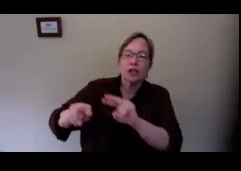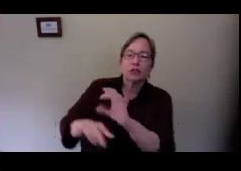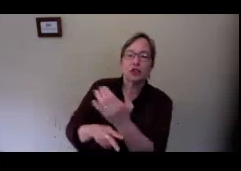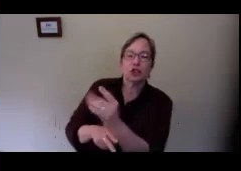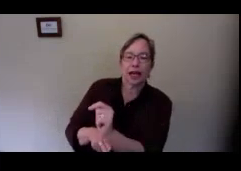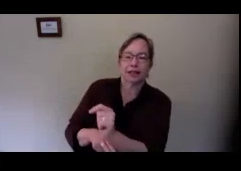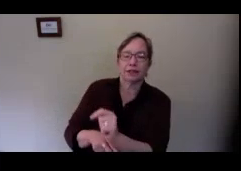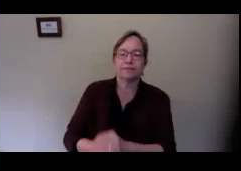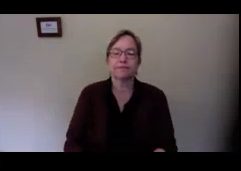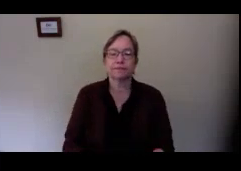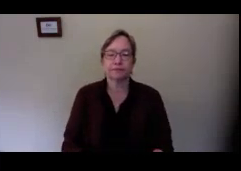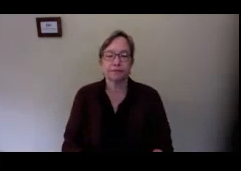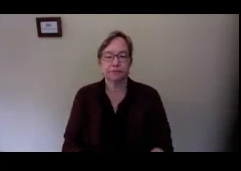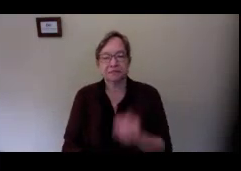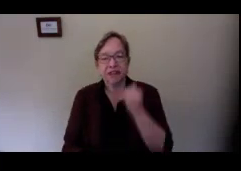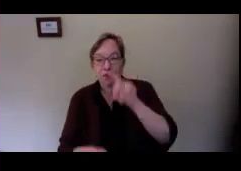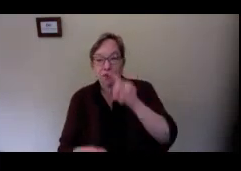any questions.